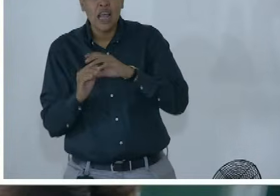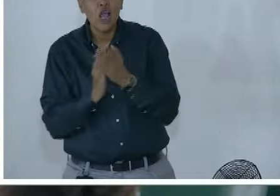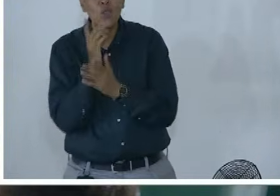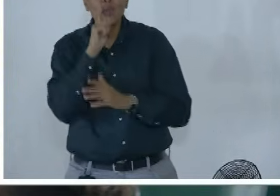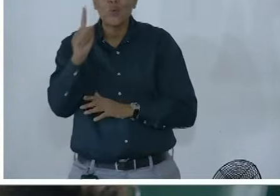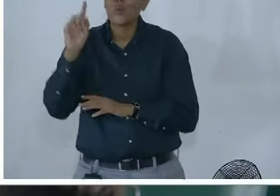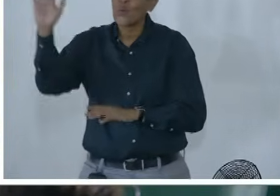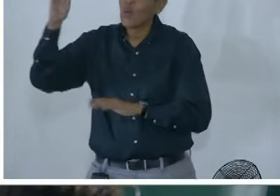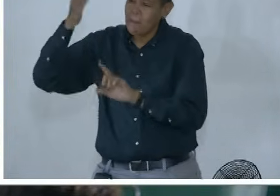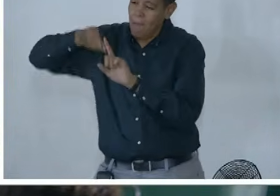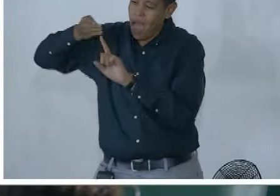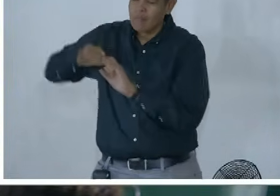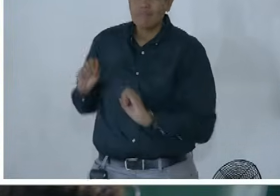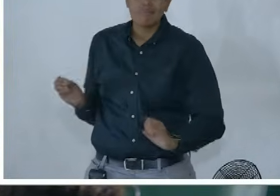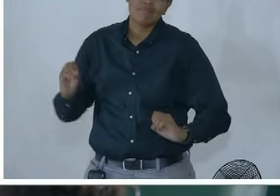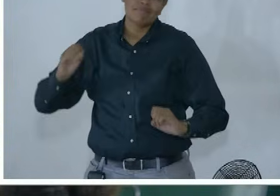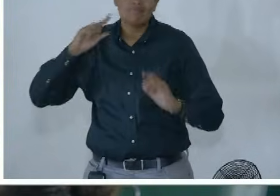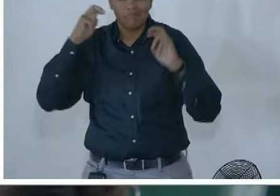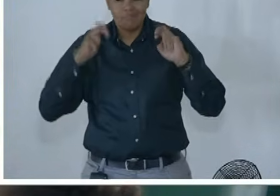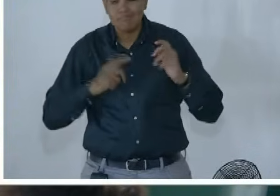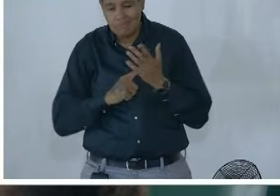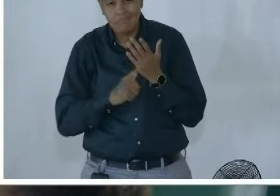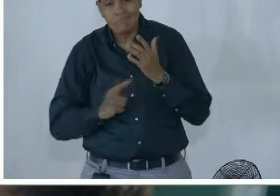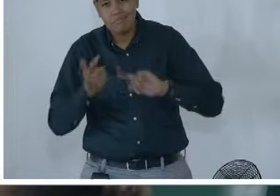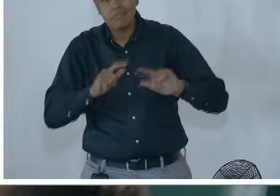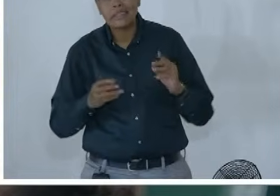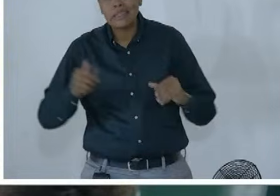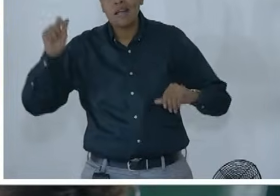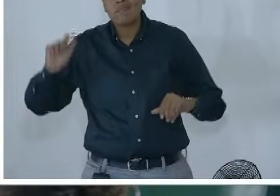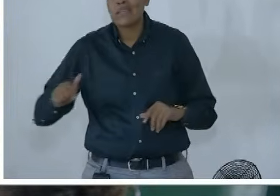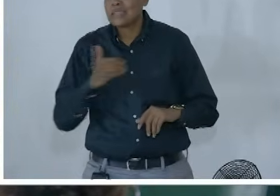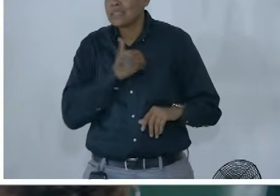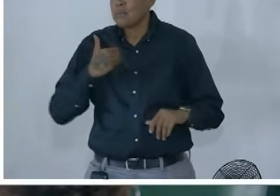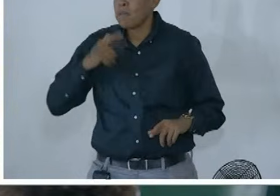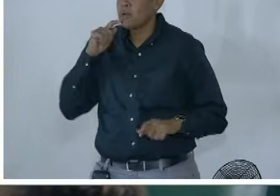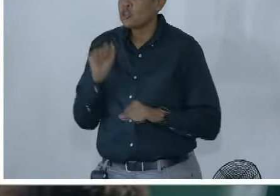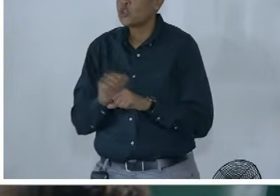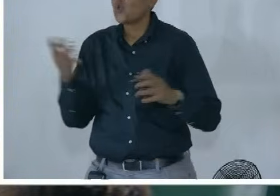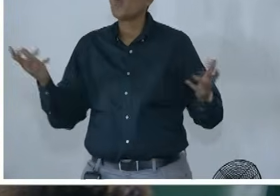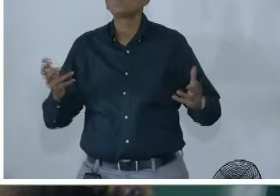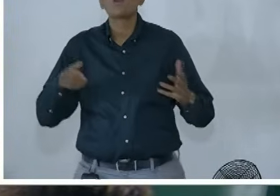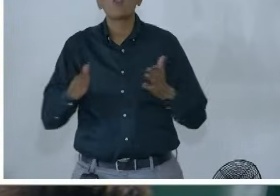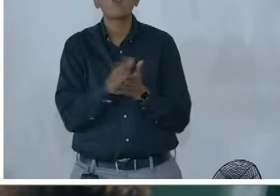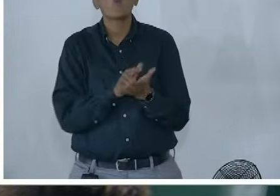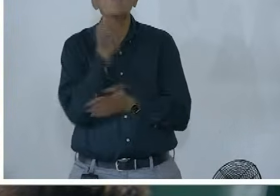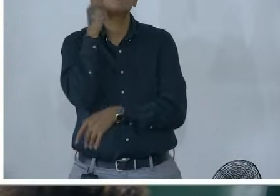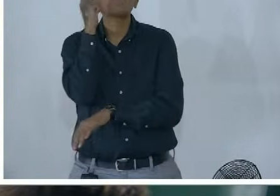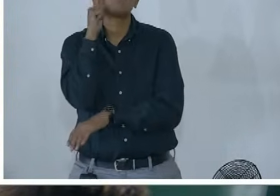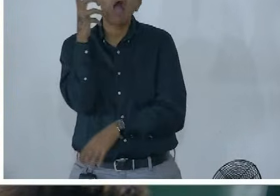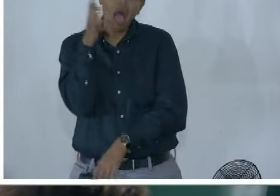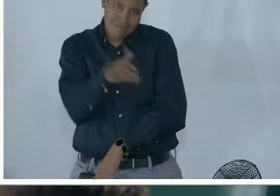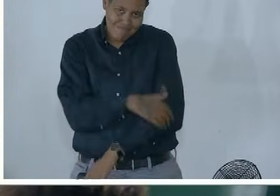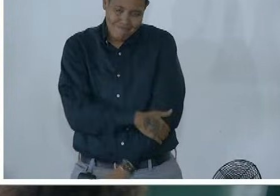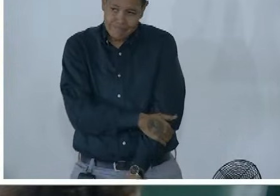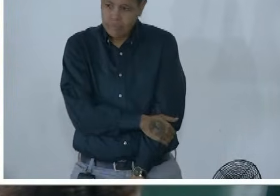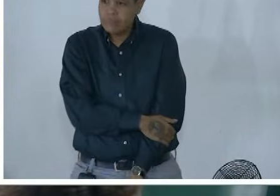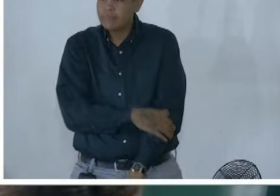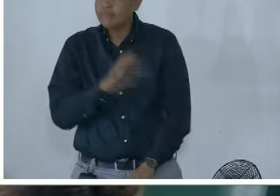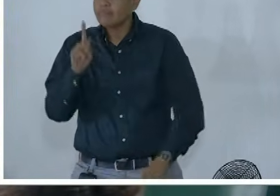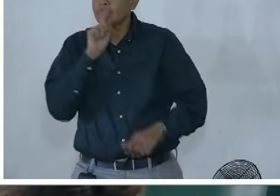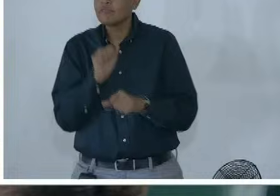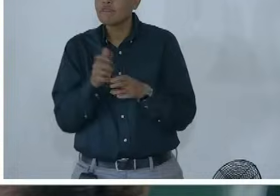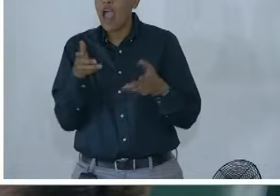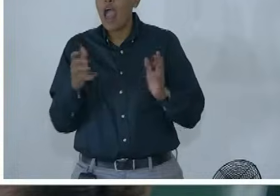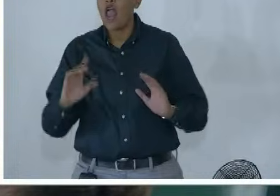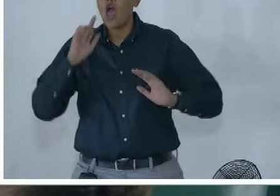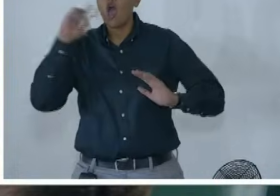an impartial mediator. This, members, is what the bill seeks to do. It